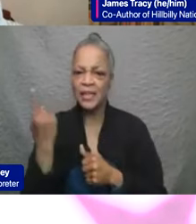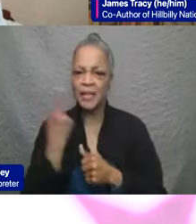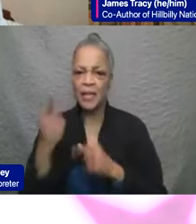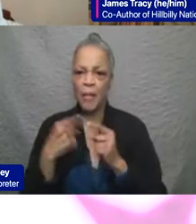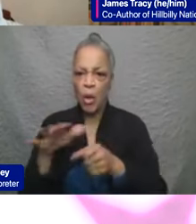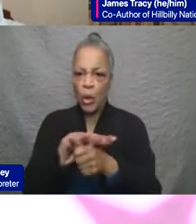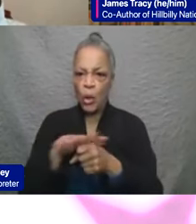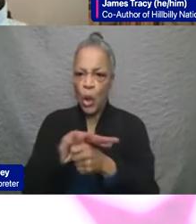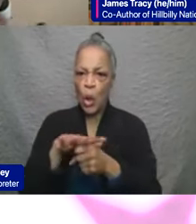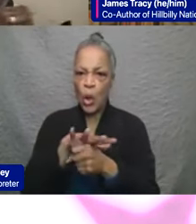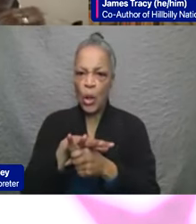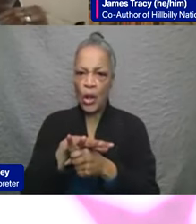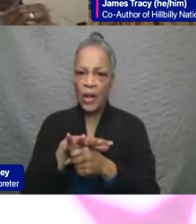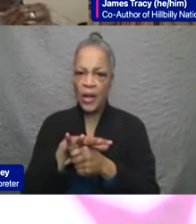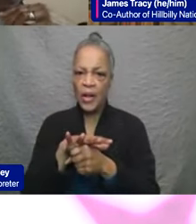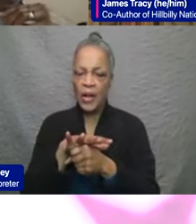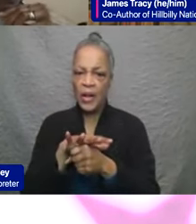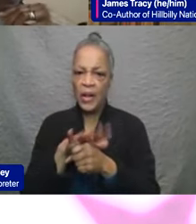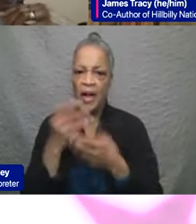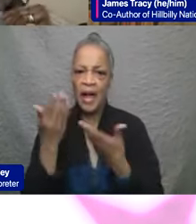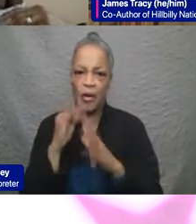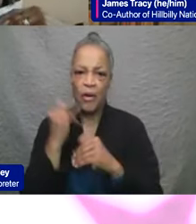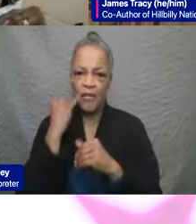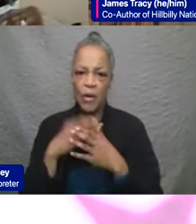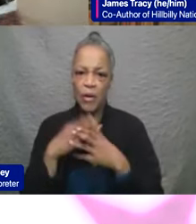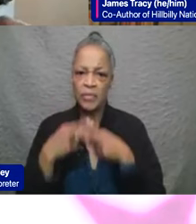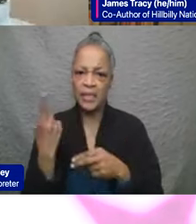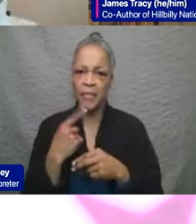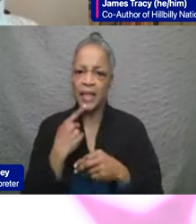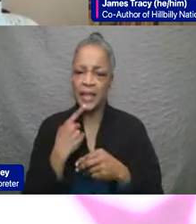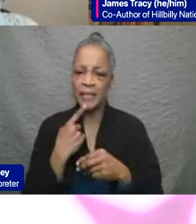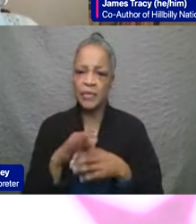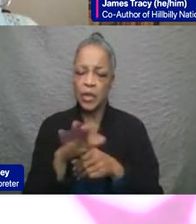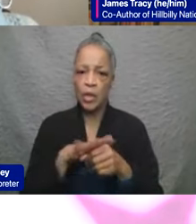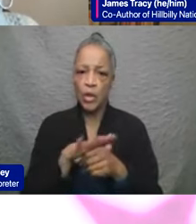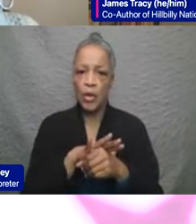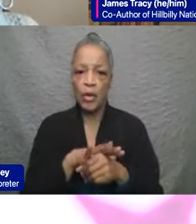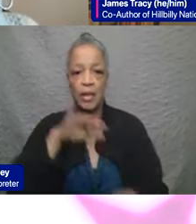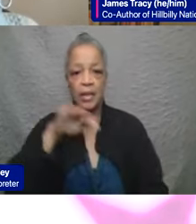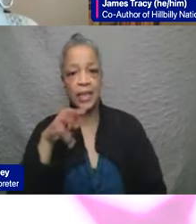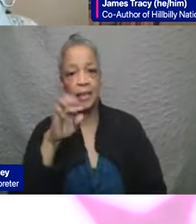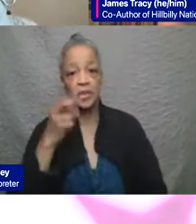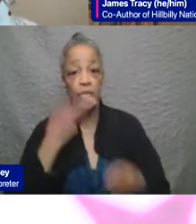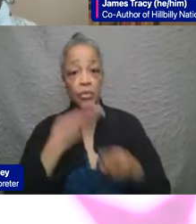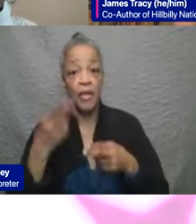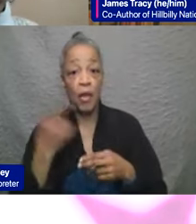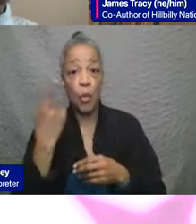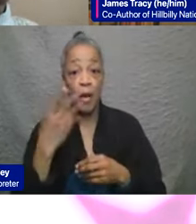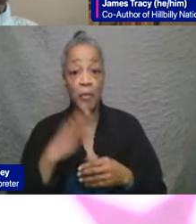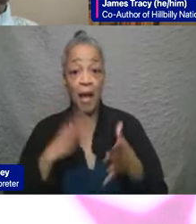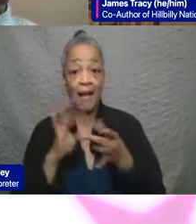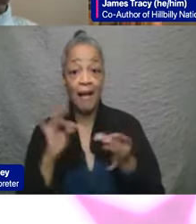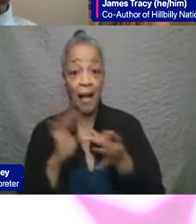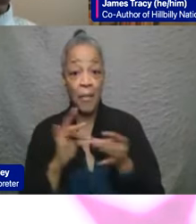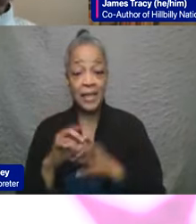local. I don't know if you want to go back to that point, but anything you want to just jump into? Two quick things. One, I think that my comments and